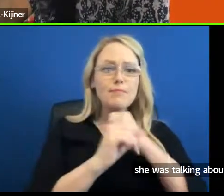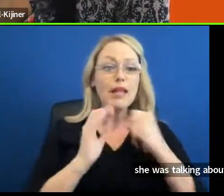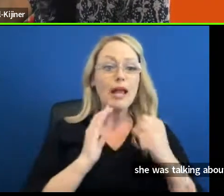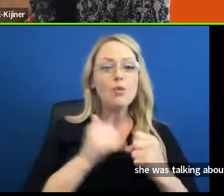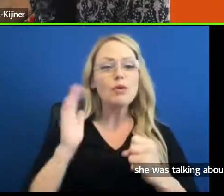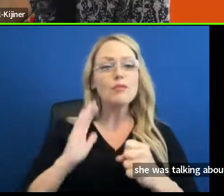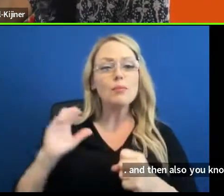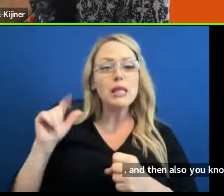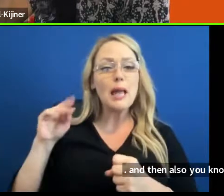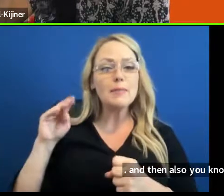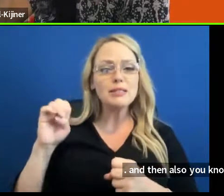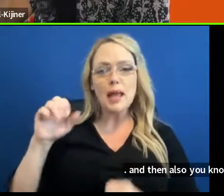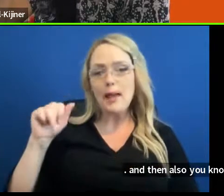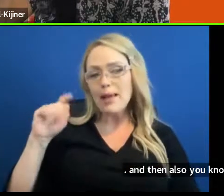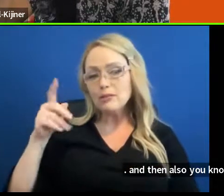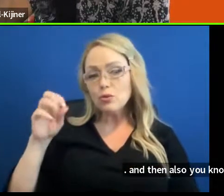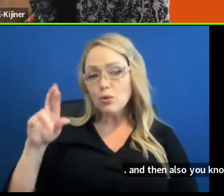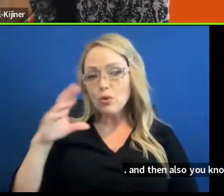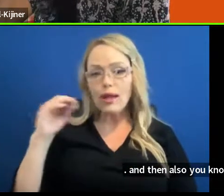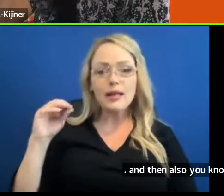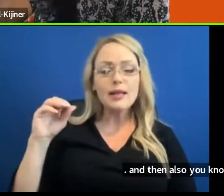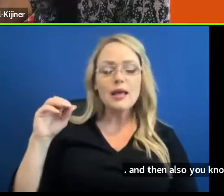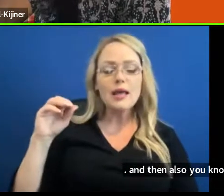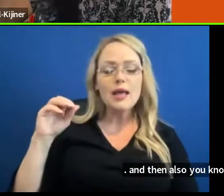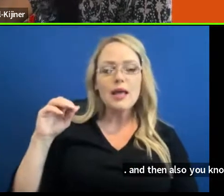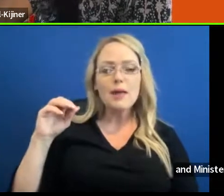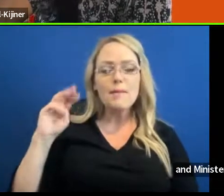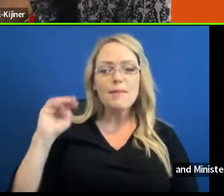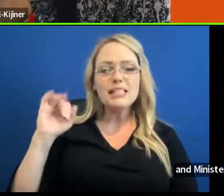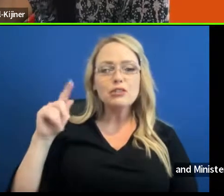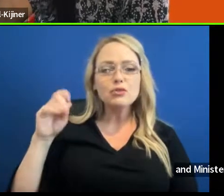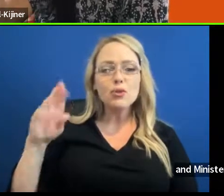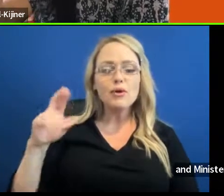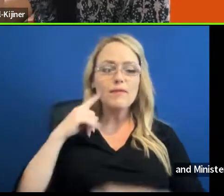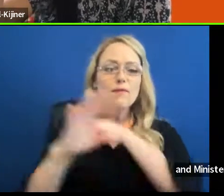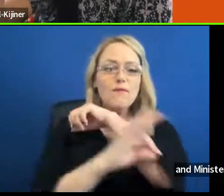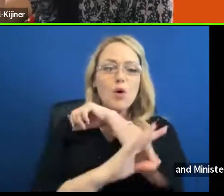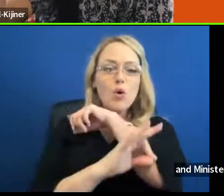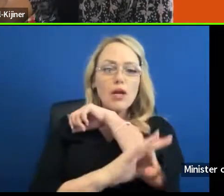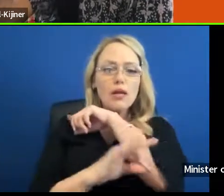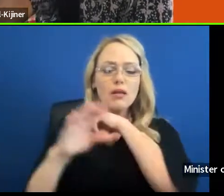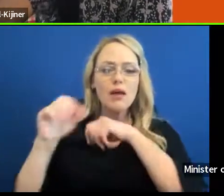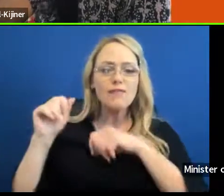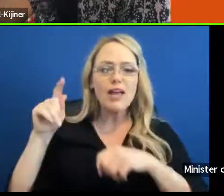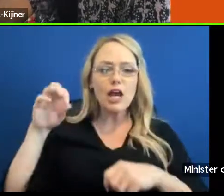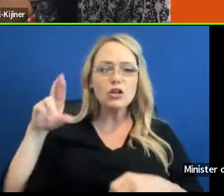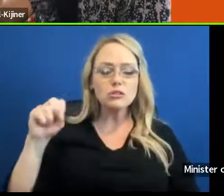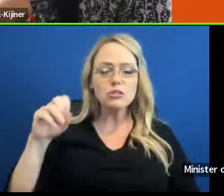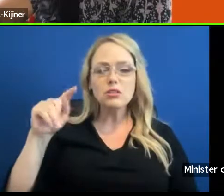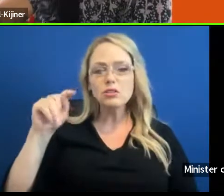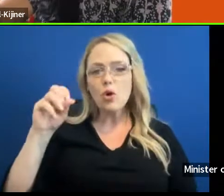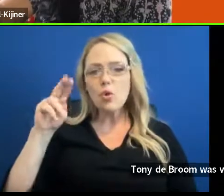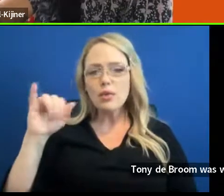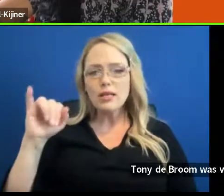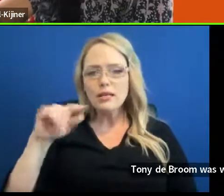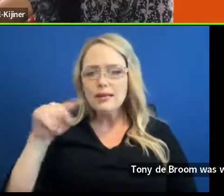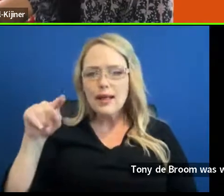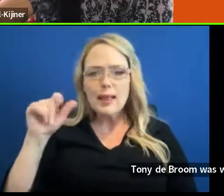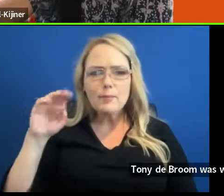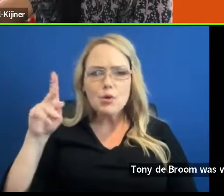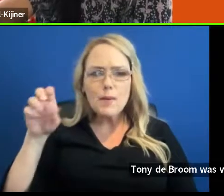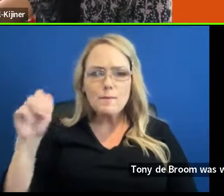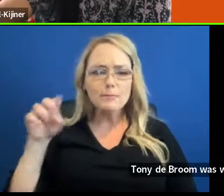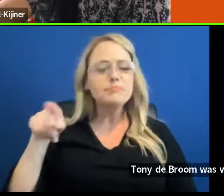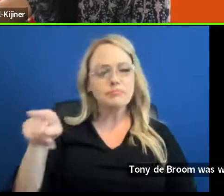and minister of foreign affairs, Tony de Broome, was who grandfathered the Paris Treaty. We have these giants,